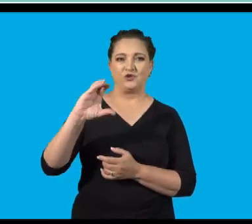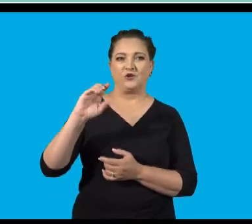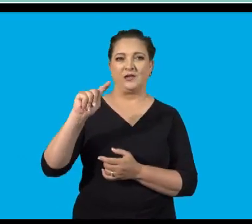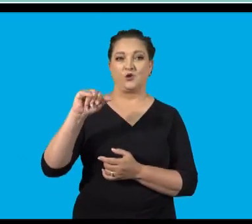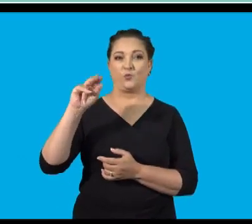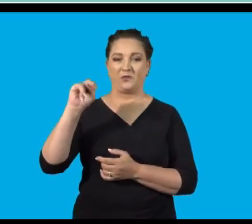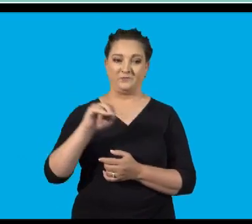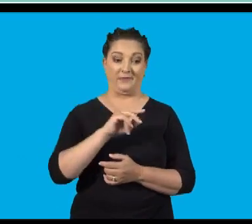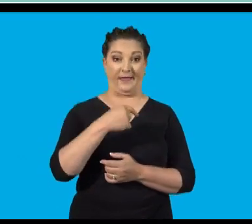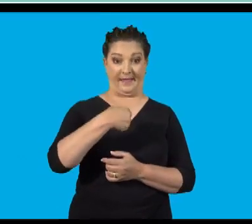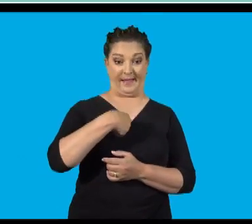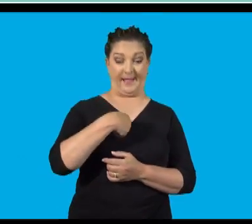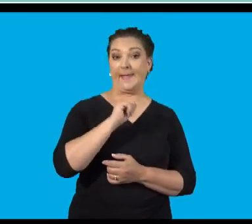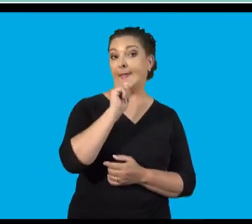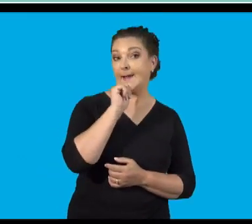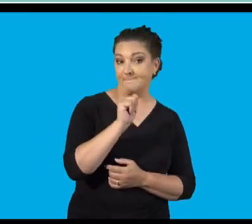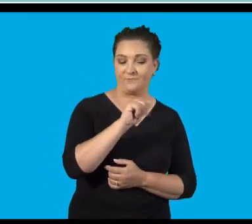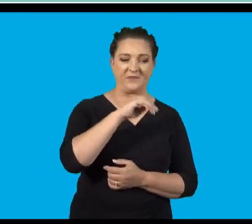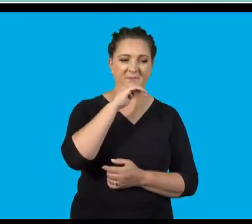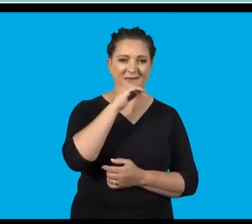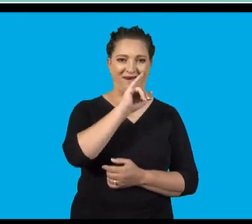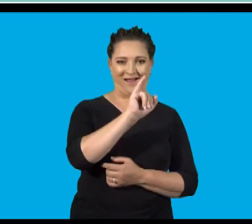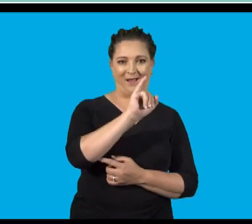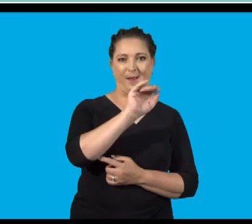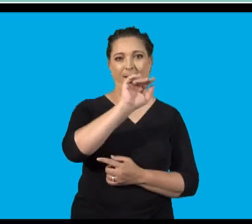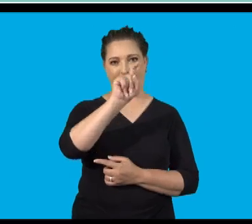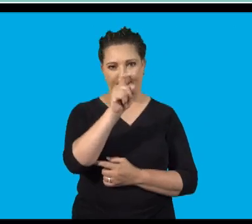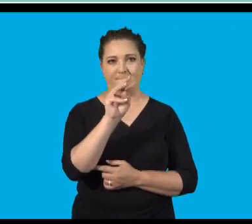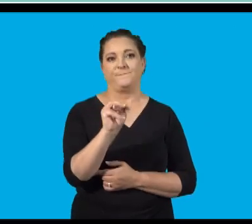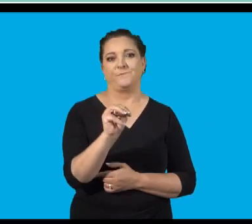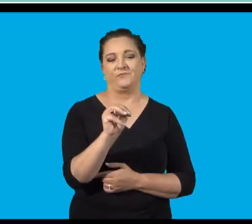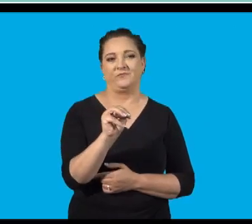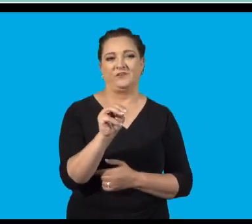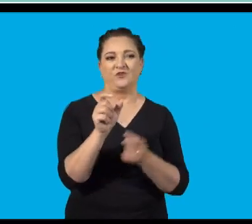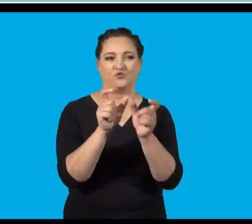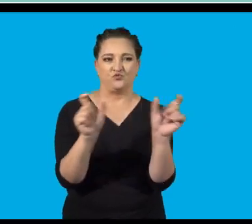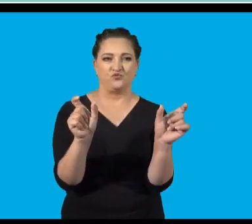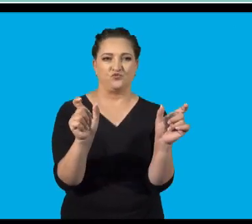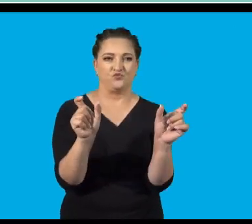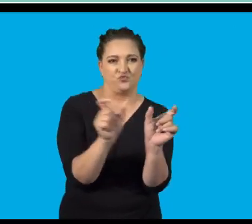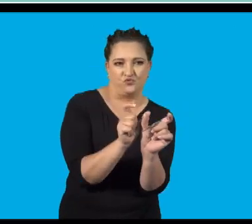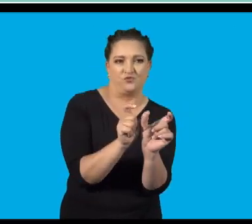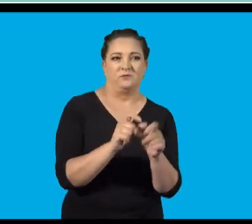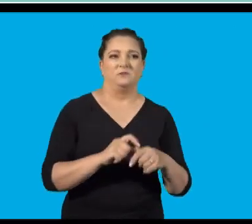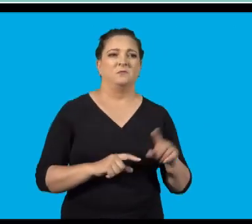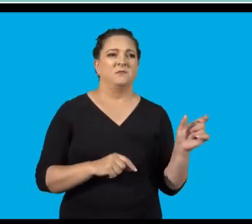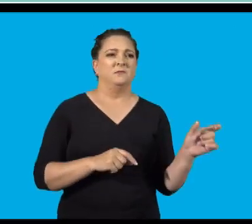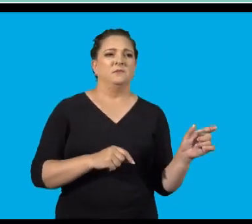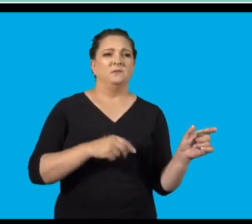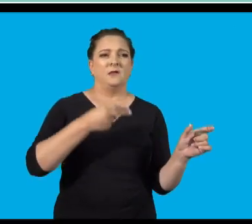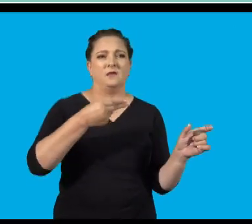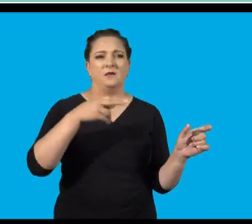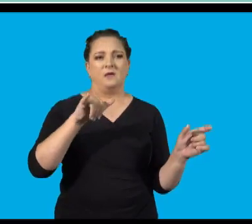am, shortened or contracted to I'm, okay? Then the hyphen connects compound